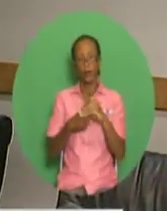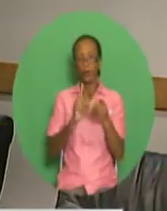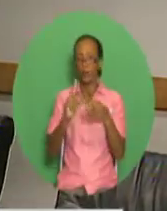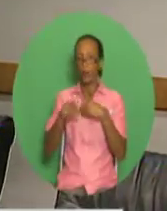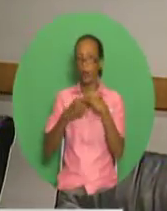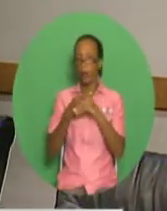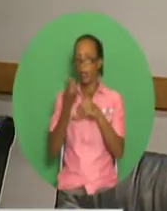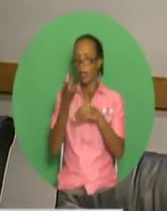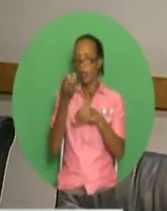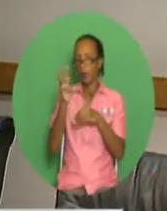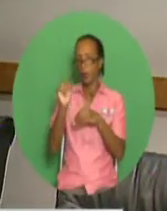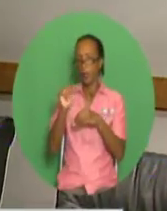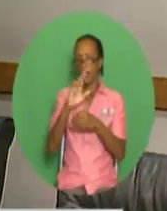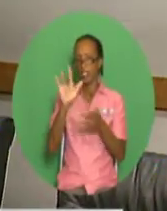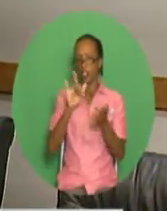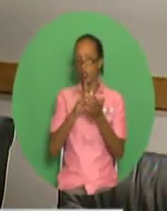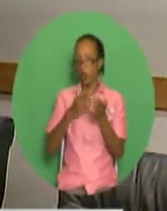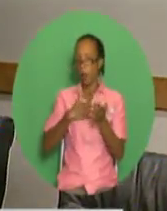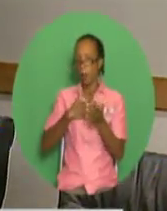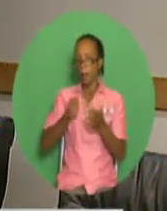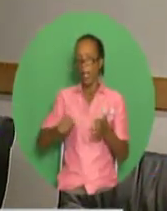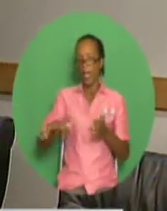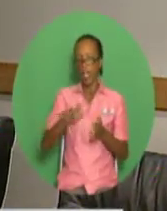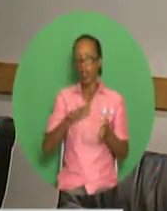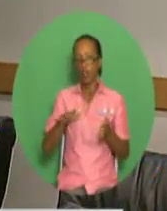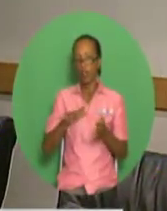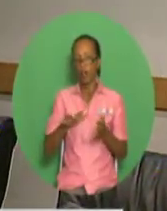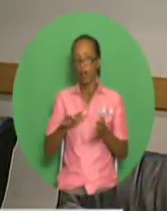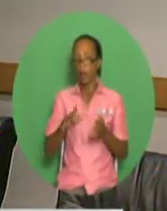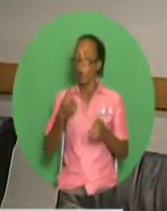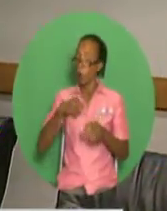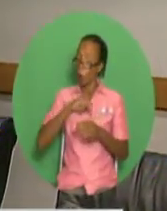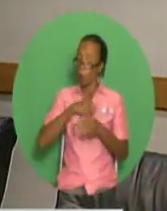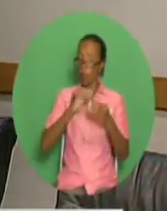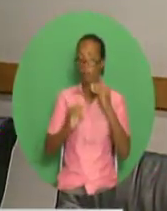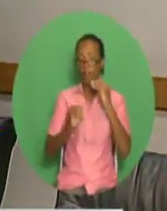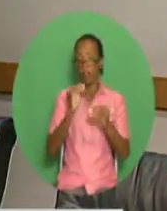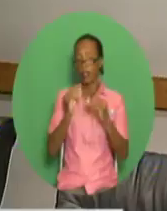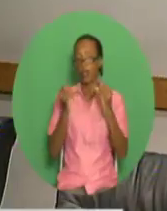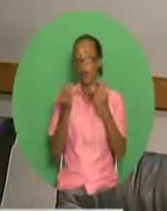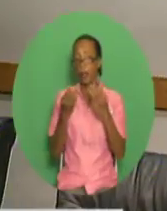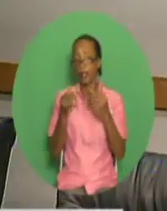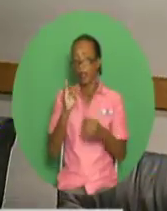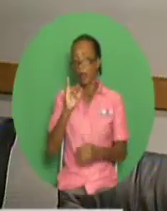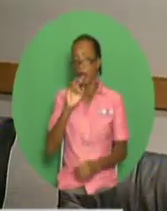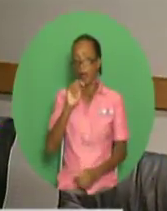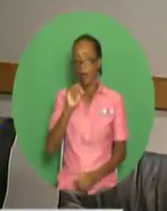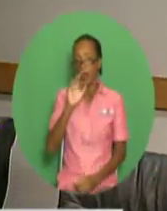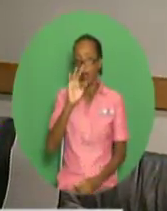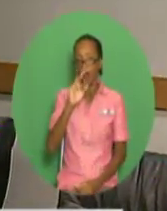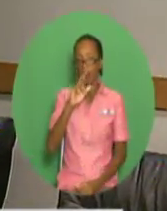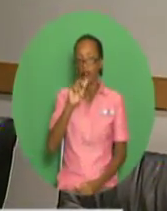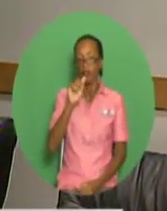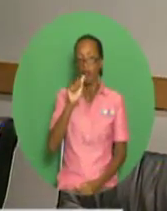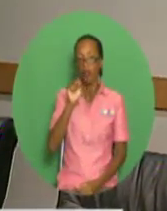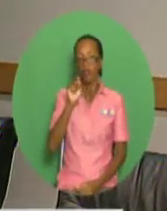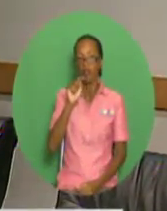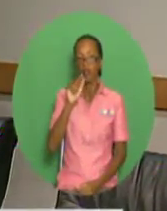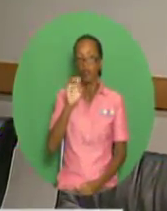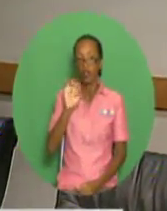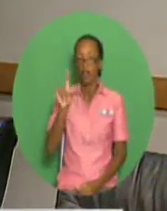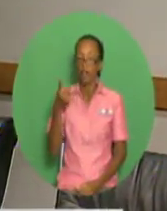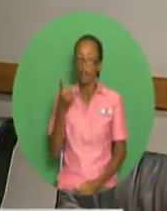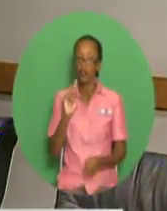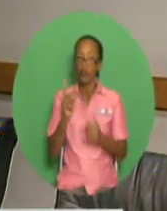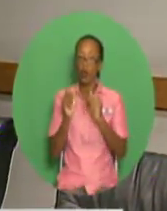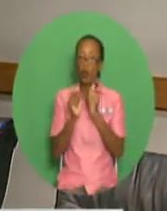Central. We've been doing a number of infrastructure projects in Diego Martin. Let me first of all thank the